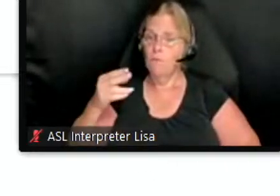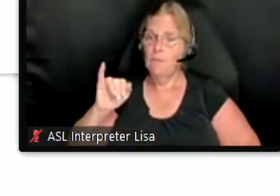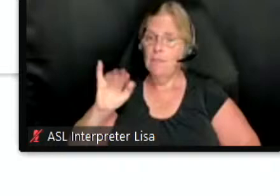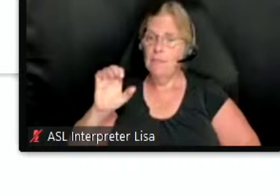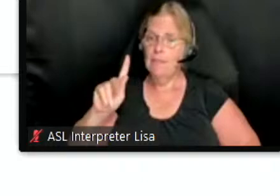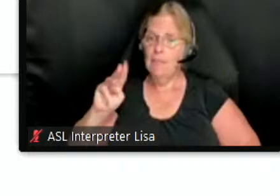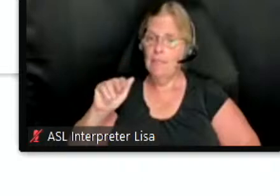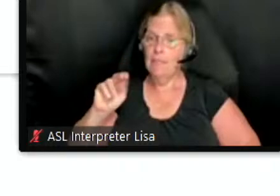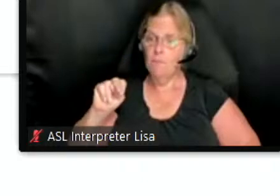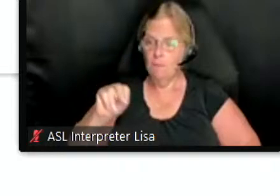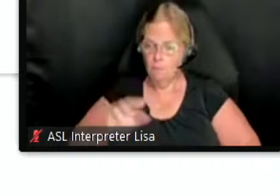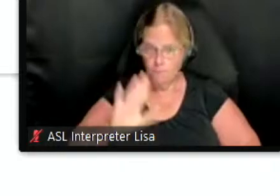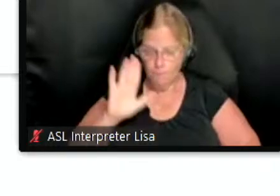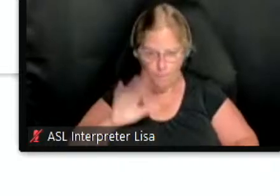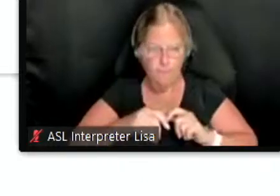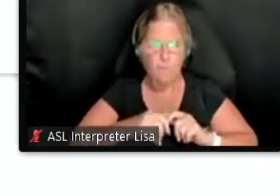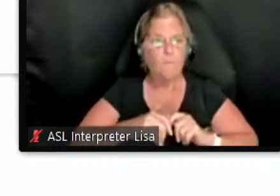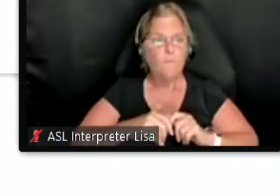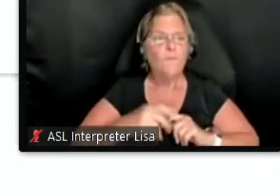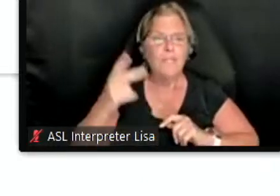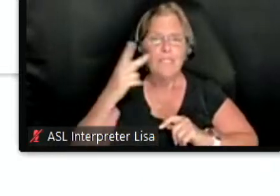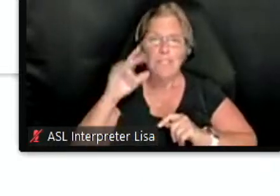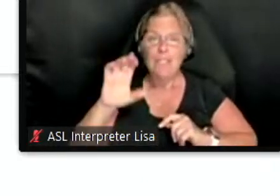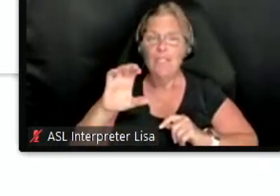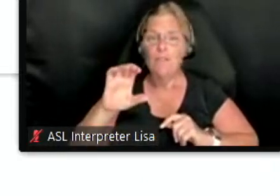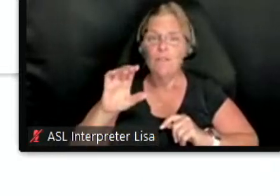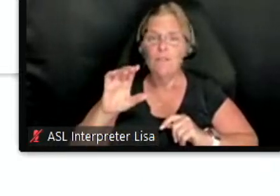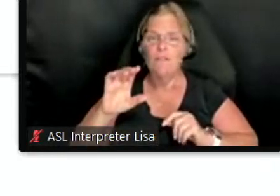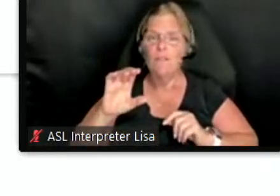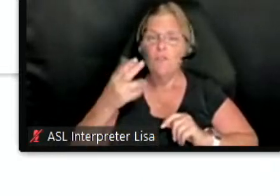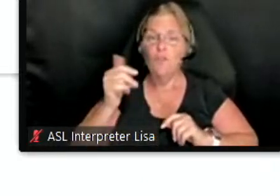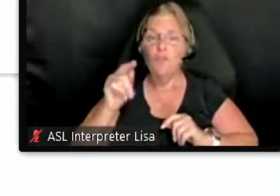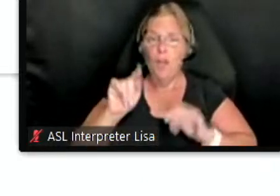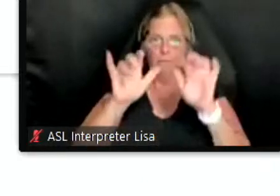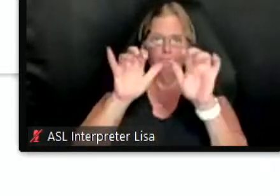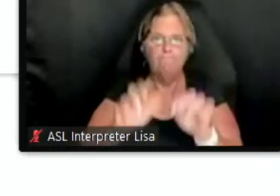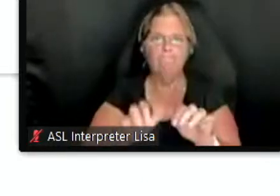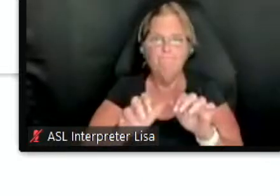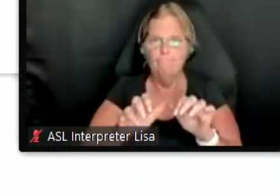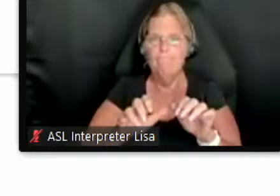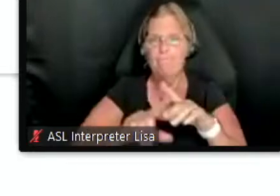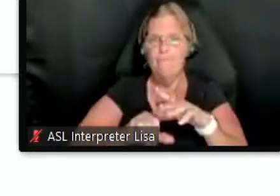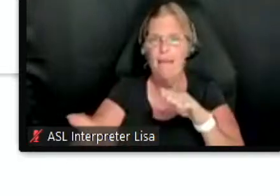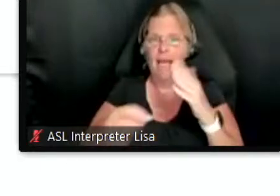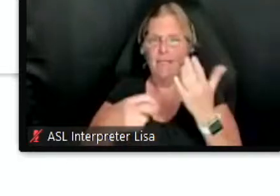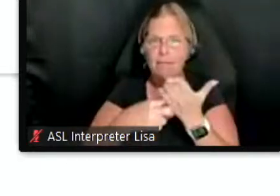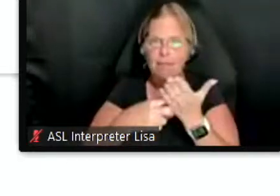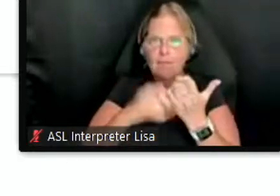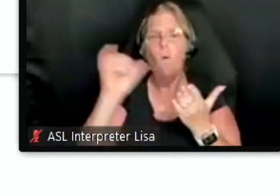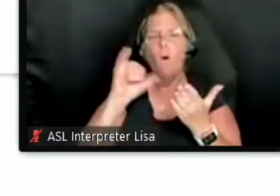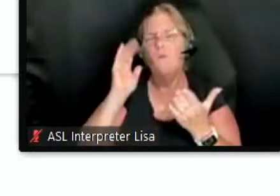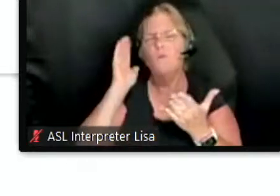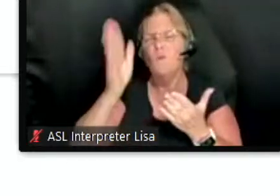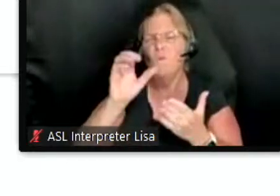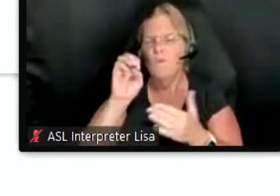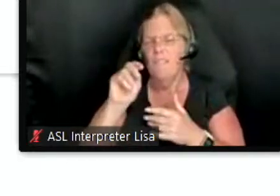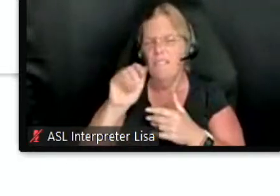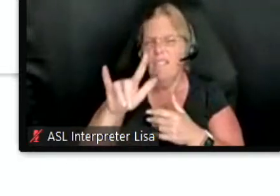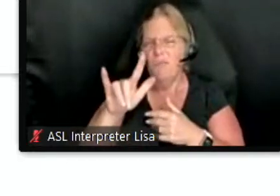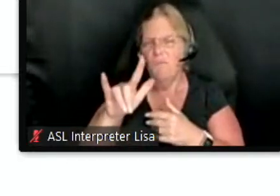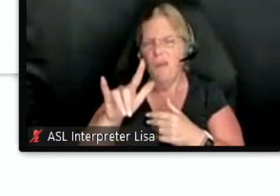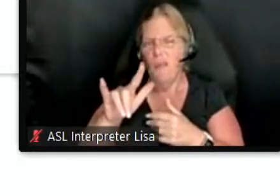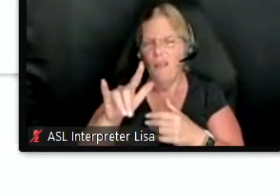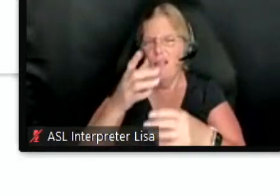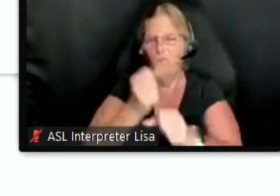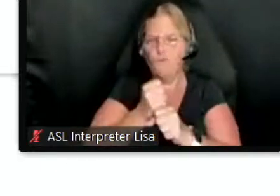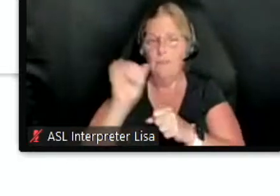Awesome. You'll see in the chat that I put the exit ticket, and you will receive it also by email if you don't capture it this evening. You'll see our